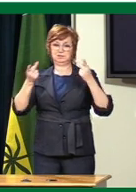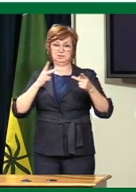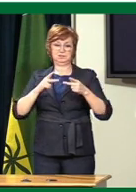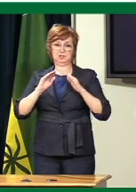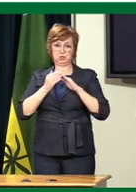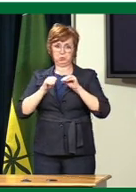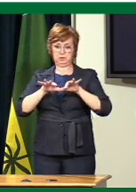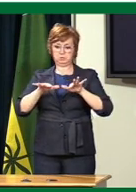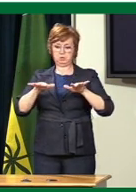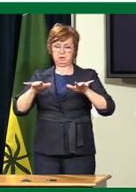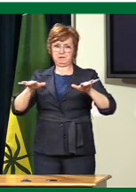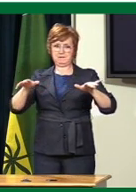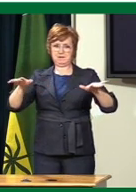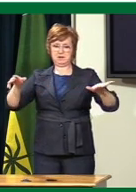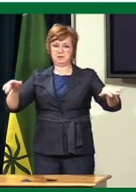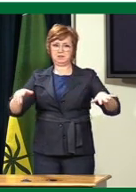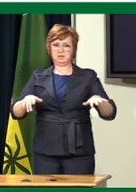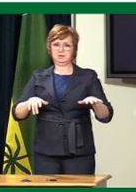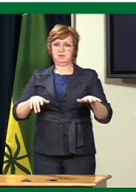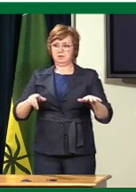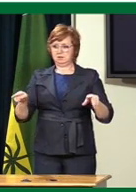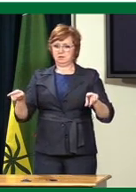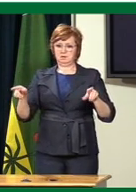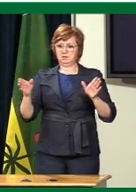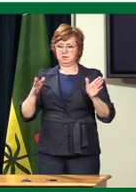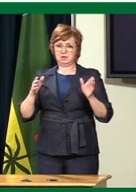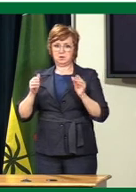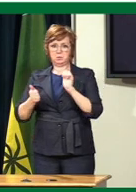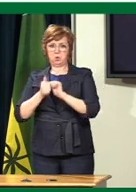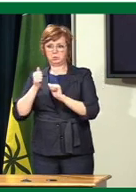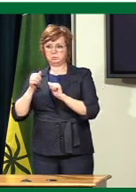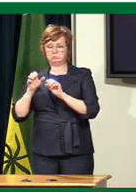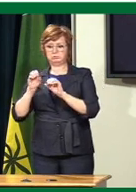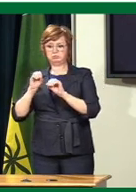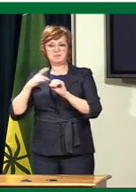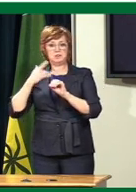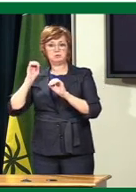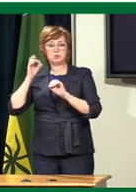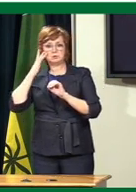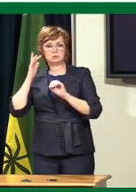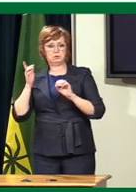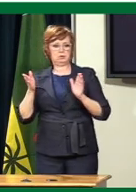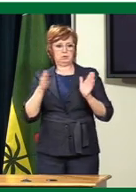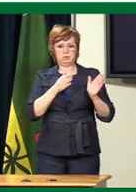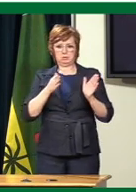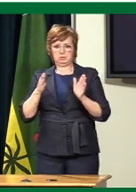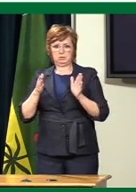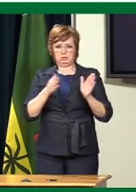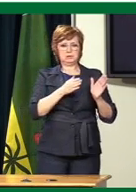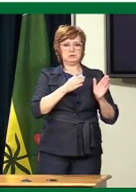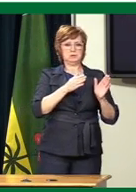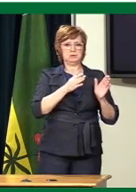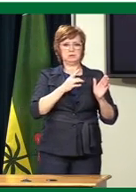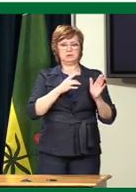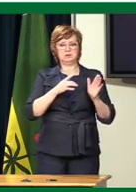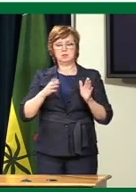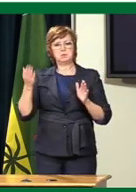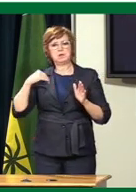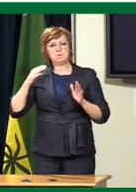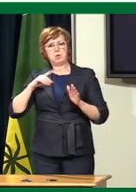up. I think at the start we're seeing maybe, I don't even know what the numbers are, about 1% of the asymptomatics might have come out positive.